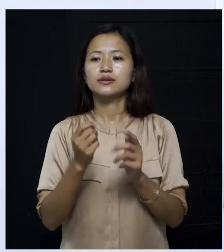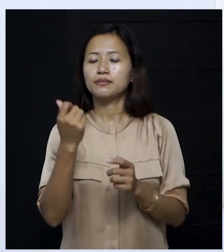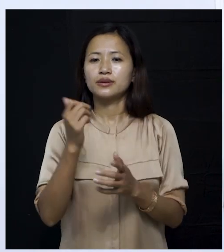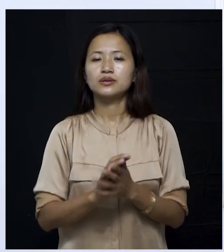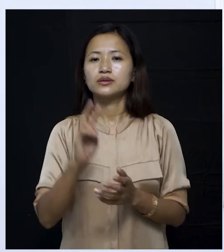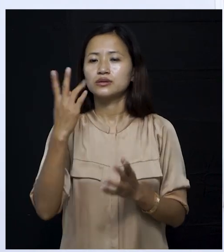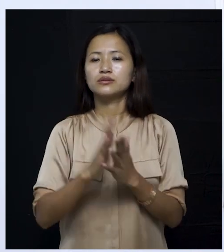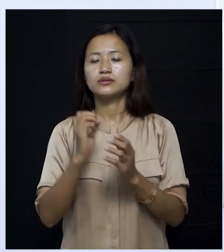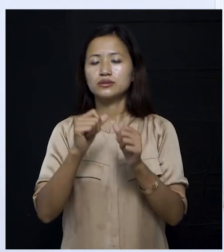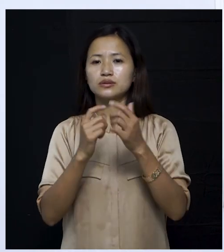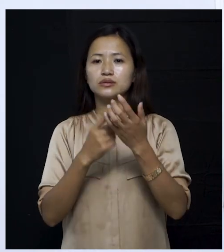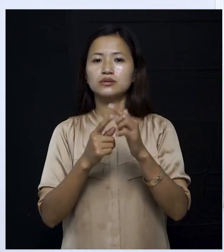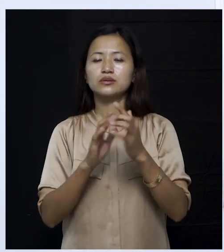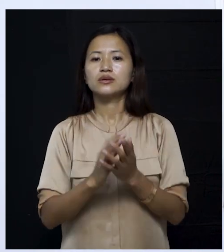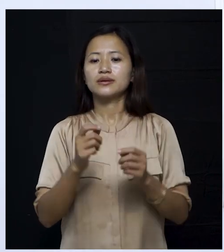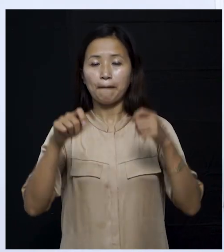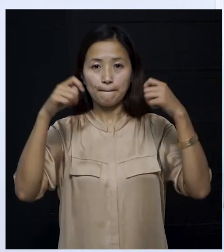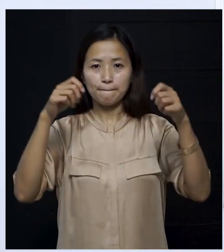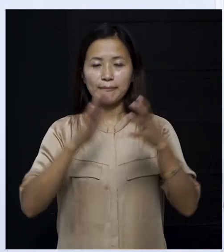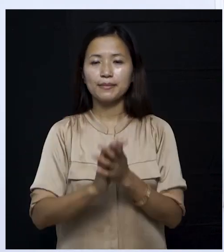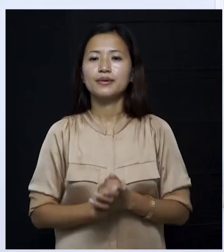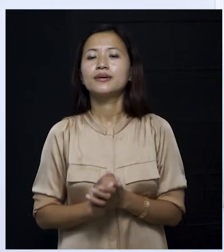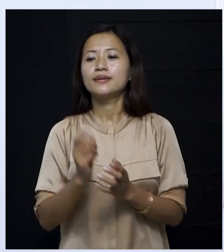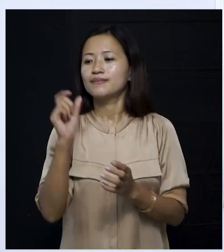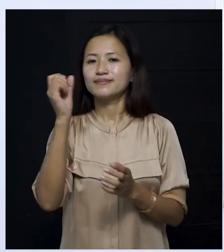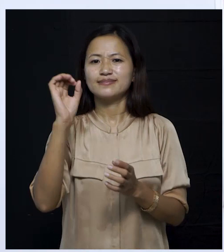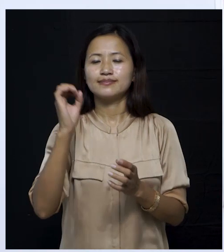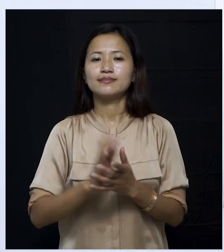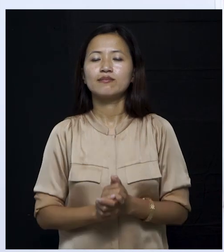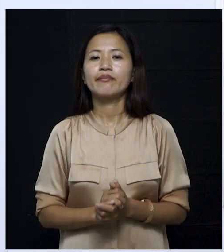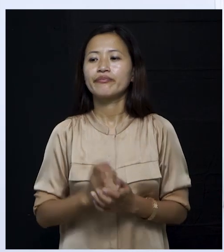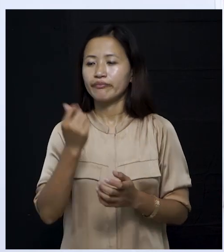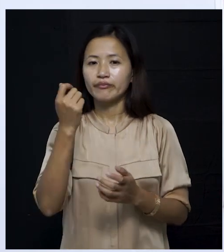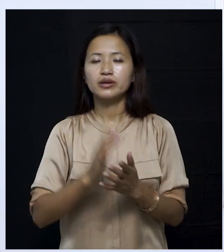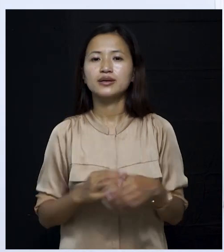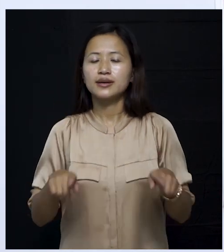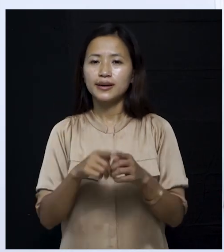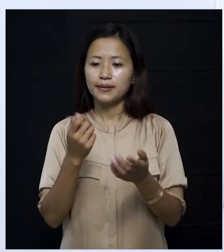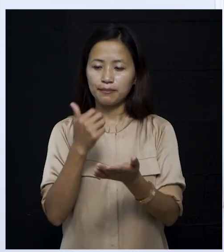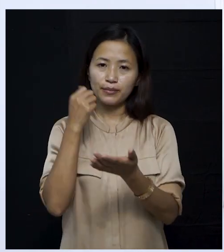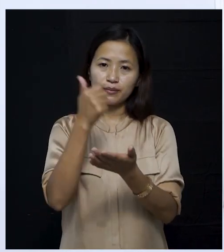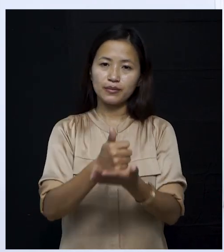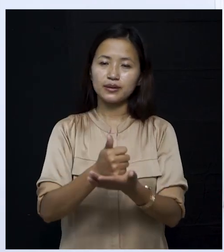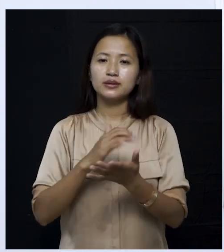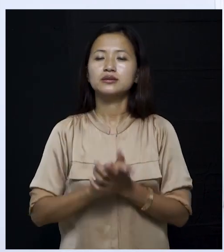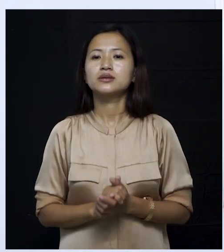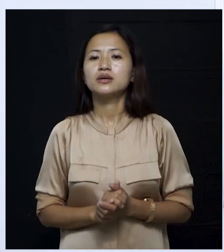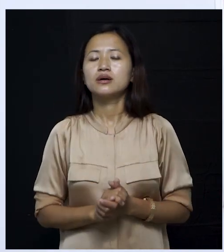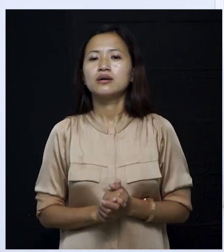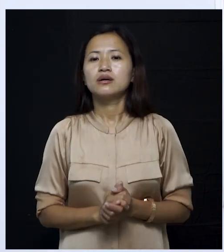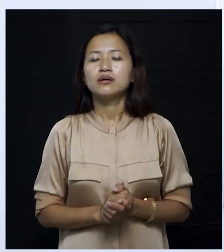it has two categories, paper money and coin. Then we have also discussed about the bank money. Then we have